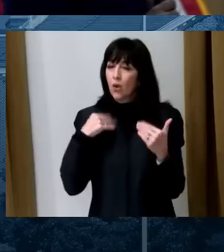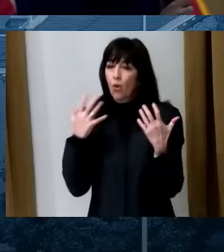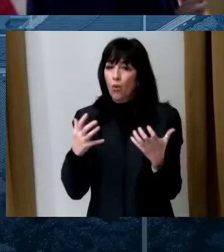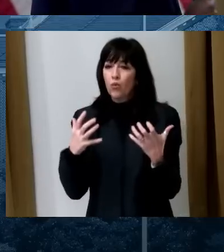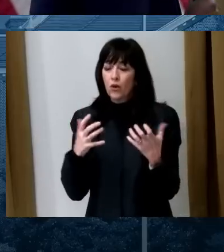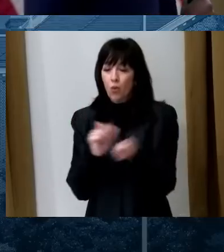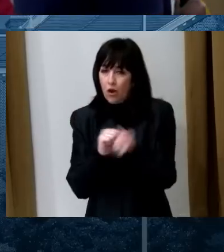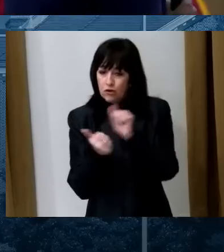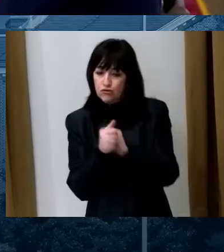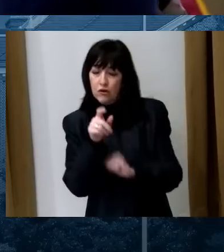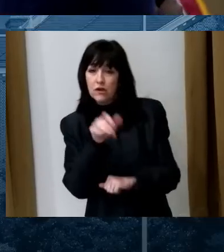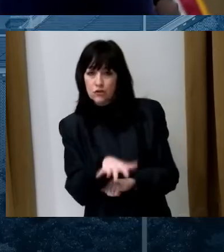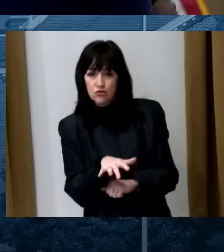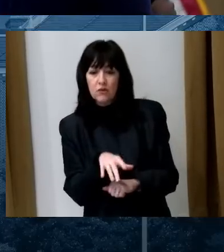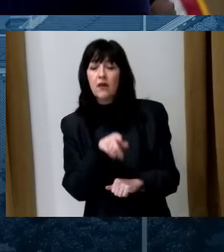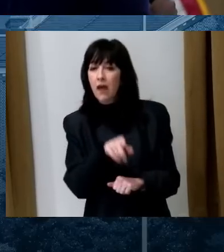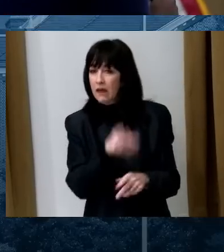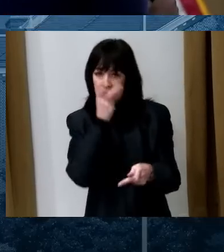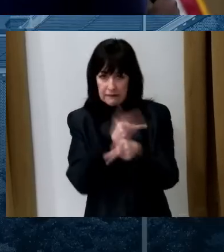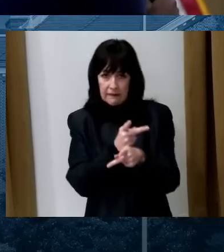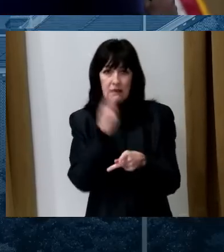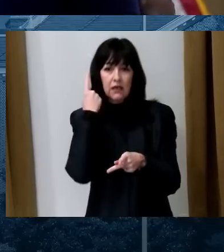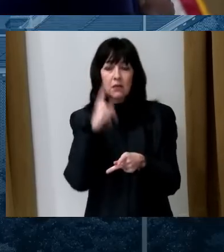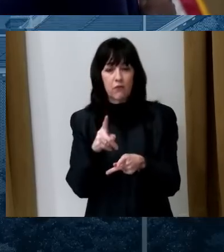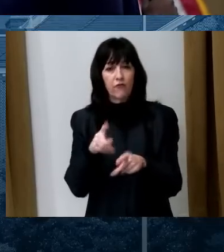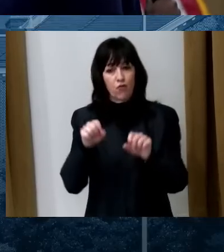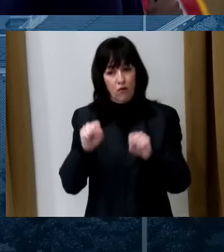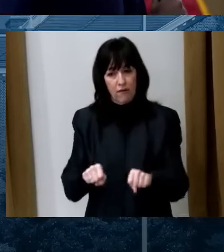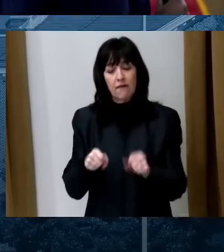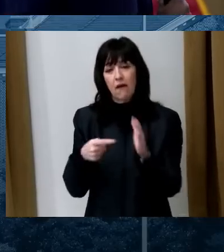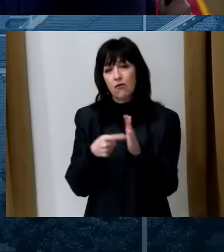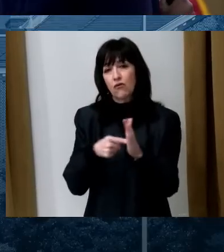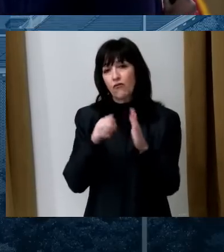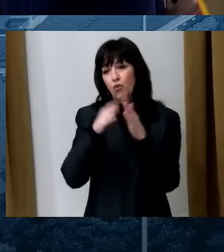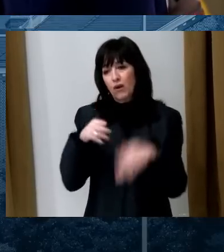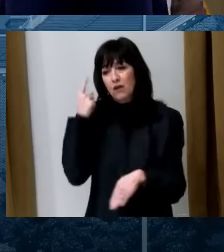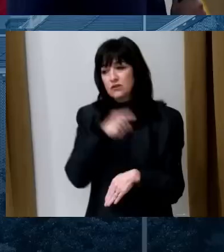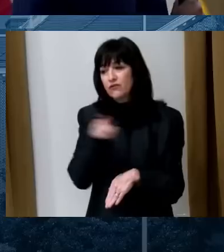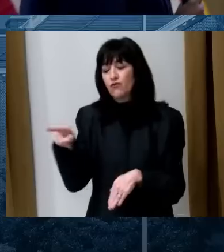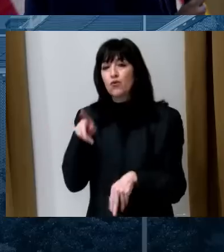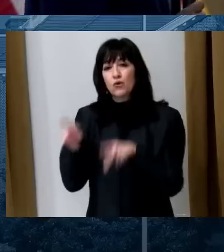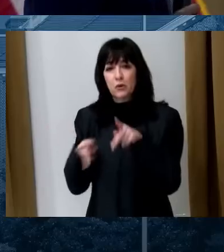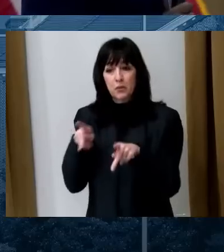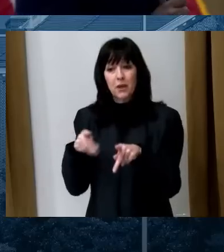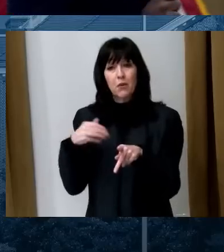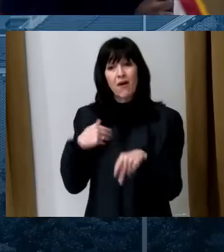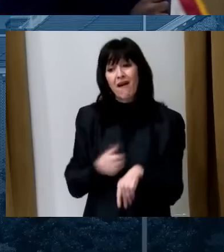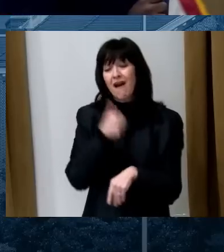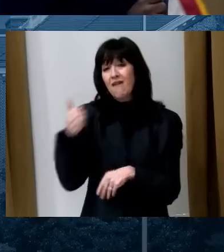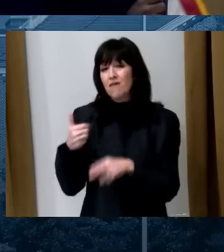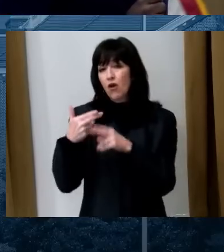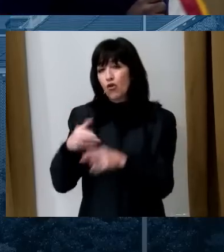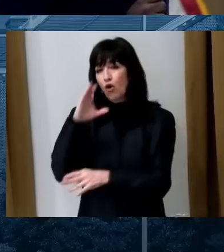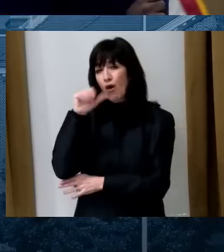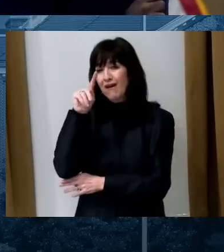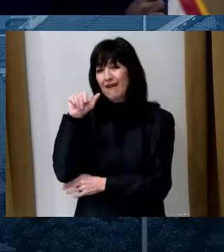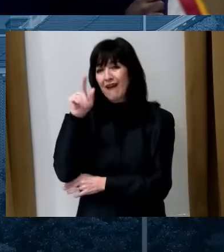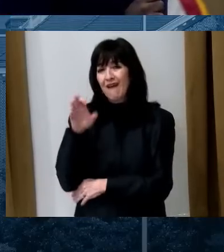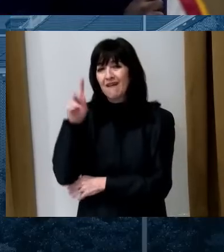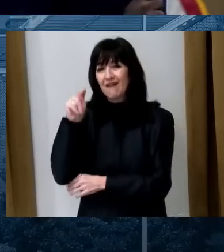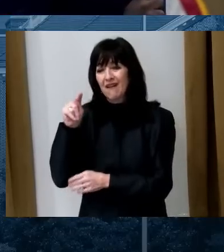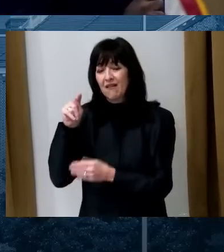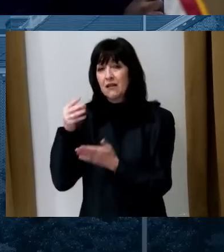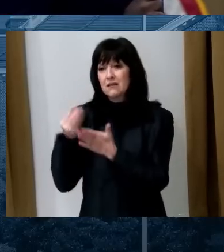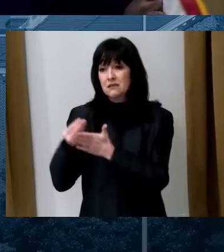30 years to remain affordable housing units. Also, you have programs like the Catalyst Fund that are specifically dedicated to